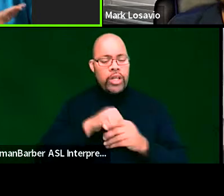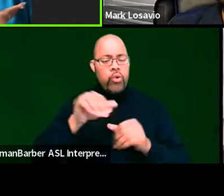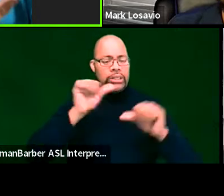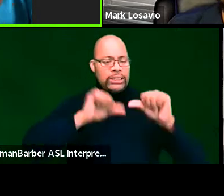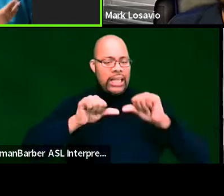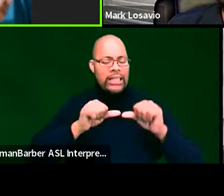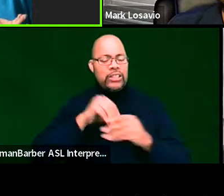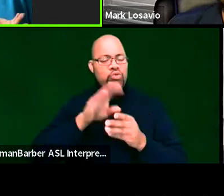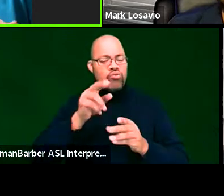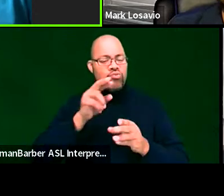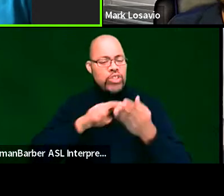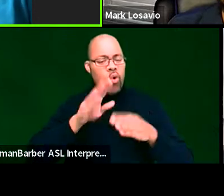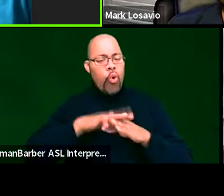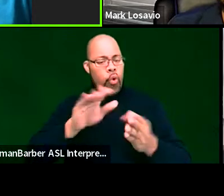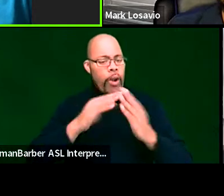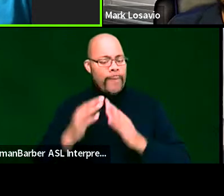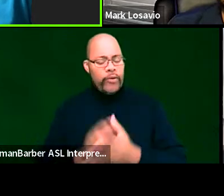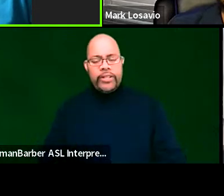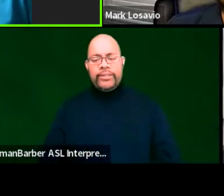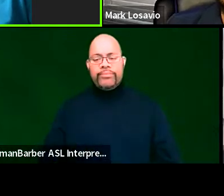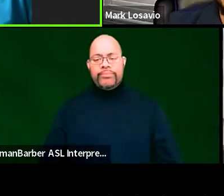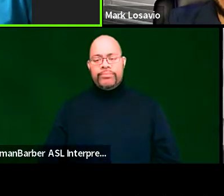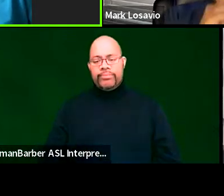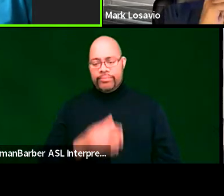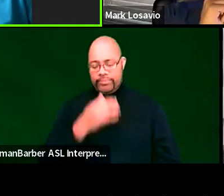science and your research on your community?